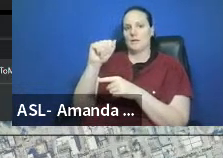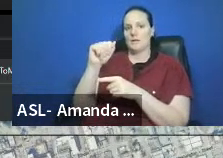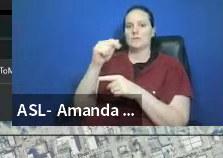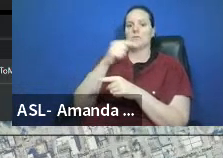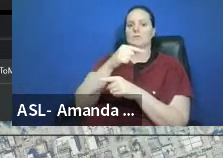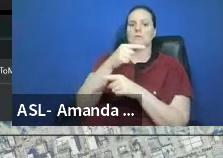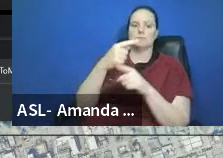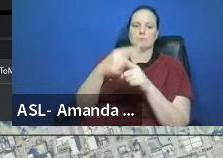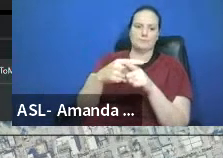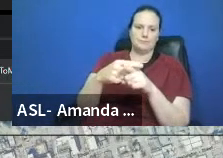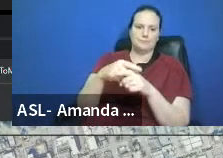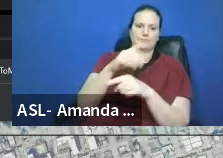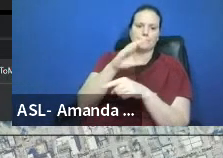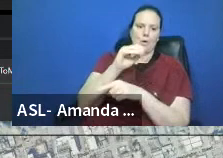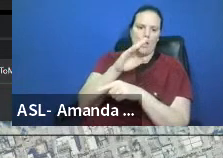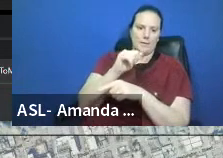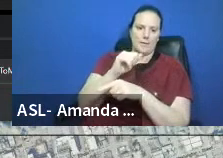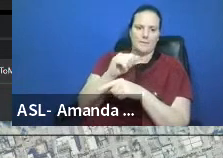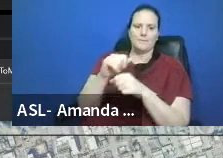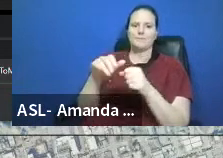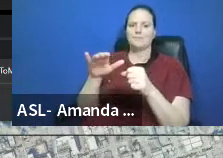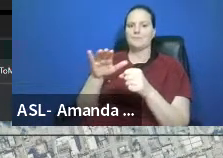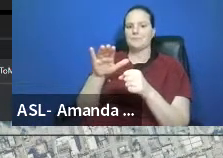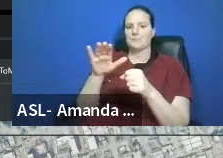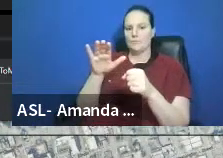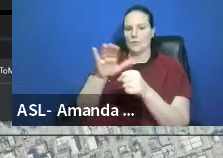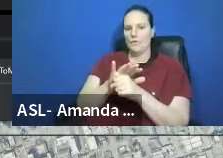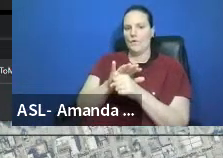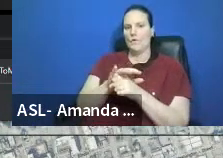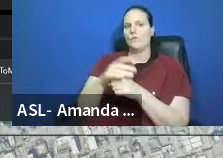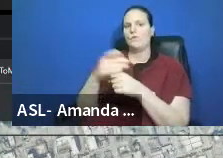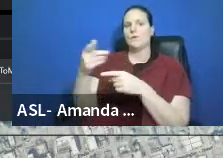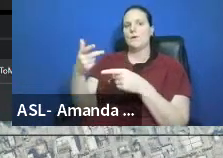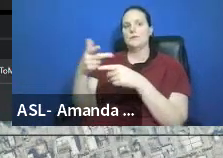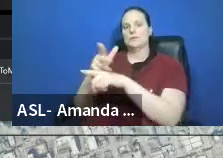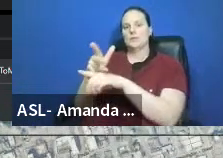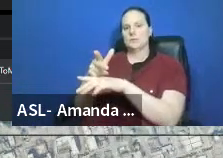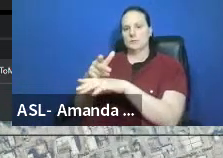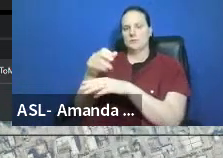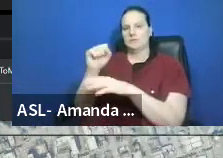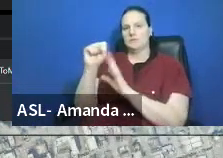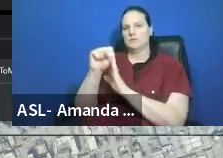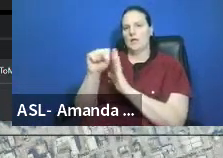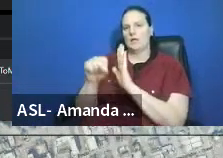The full interchange at State Route 14 is an elevated interchange.